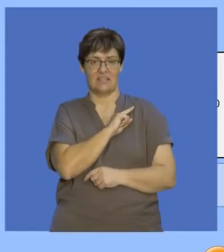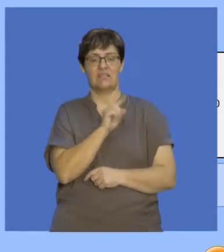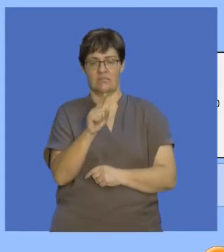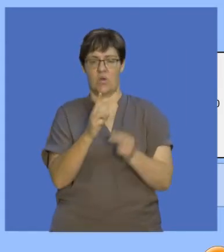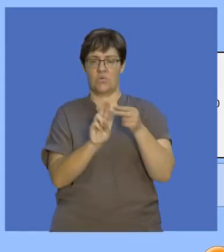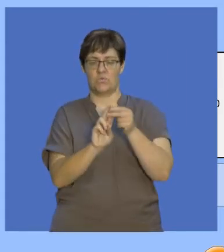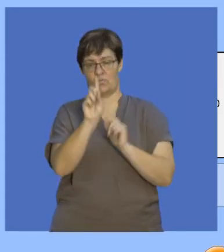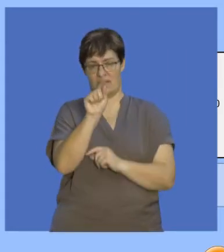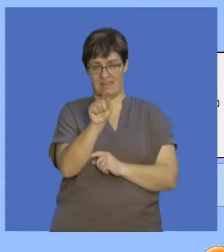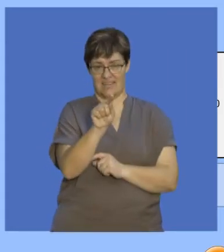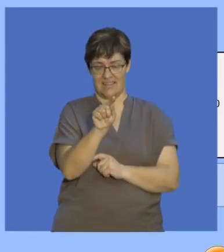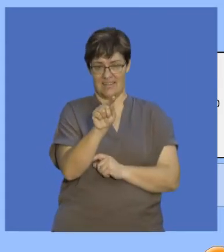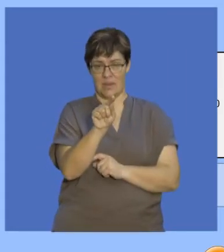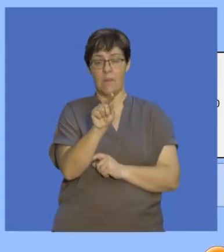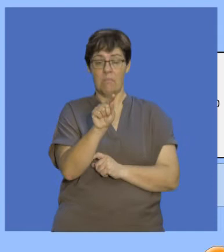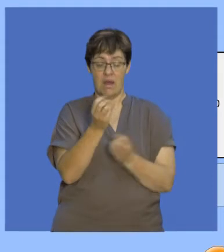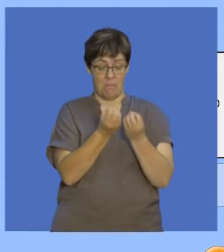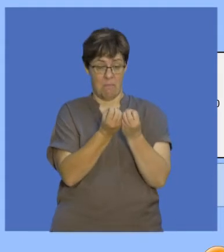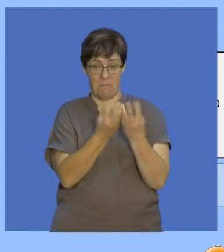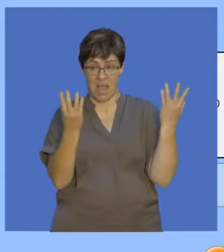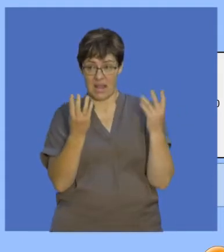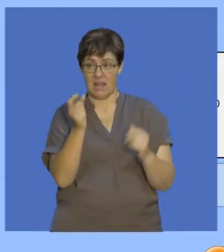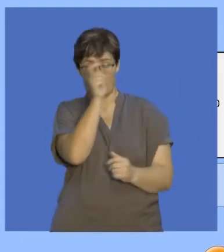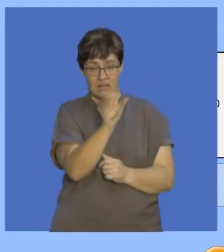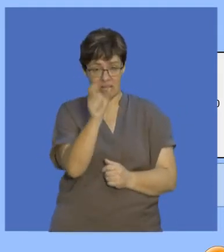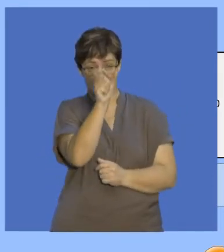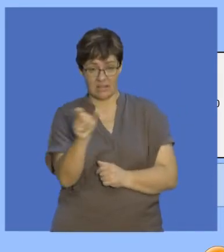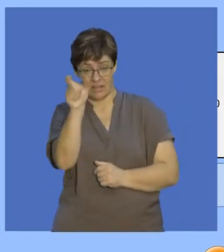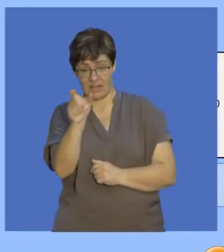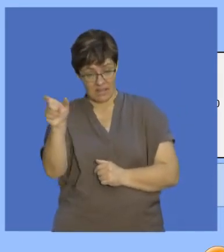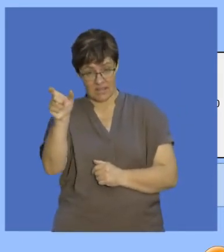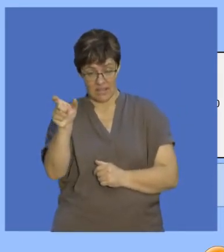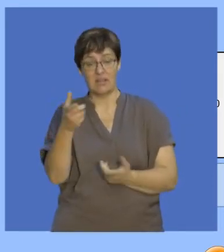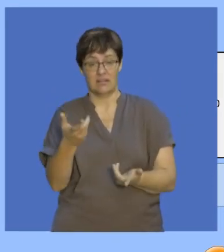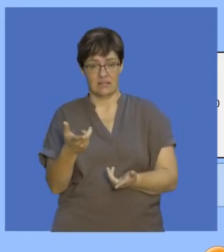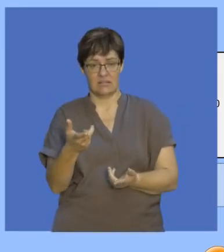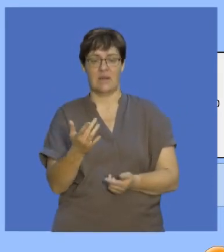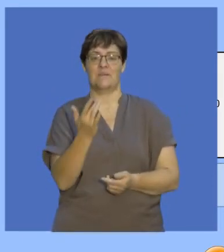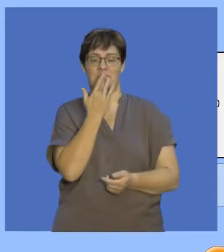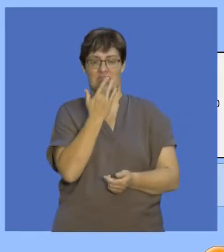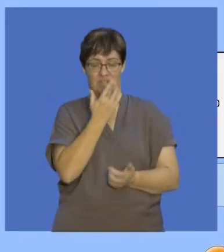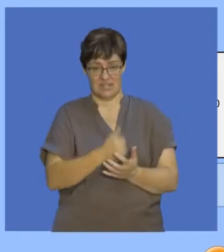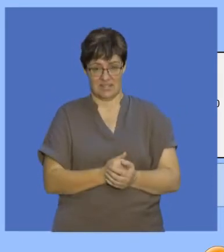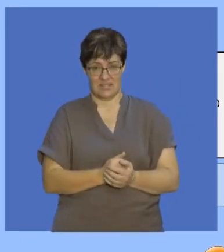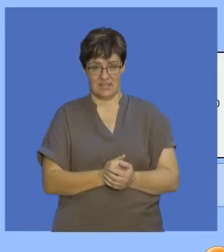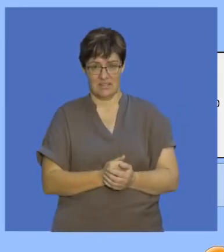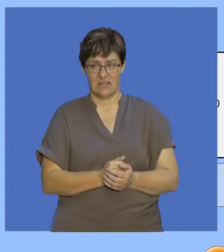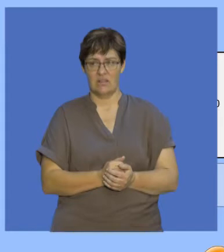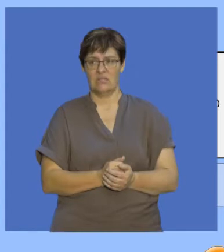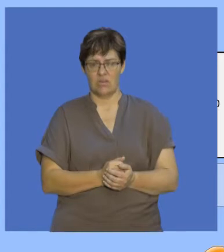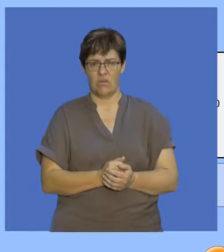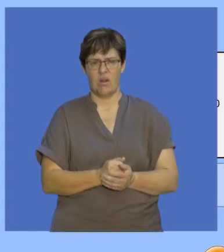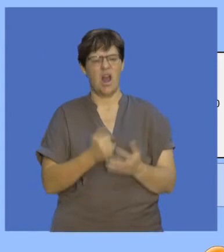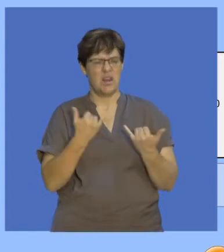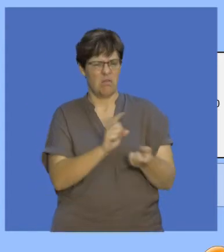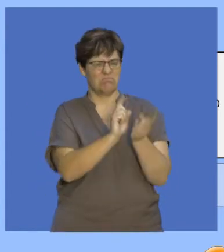there's only one unit, okay? But if we have got multiple of them connected like that, it becomes a battery. So for a